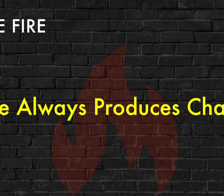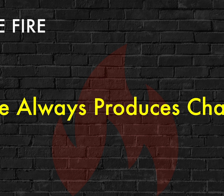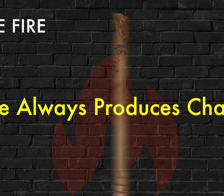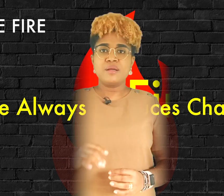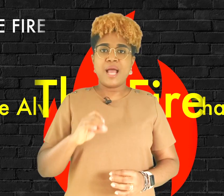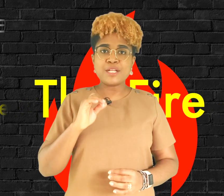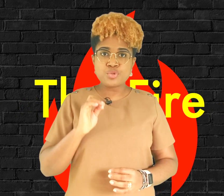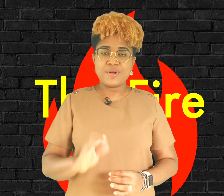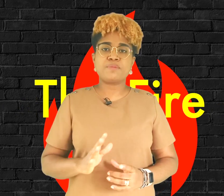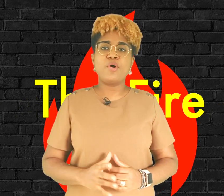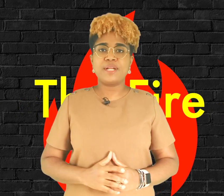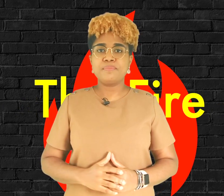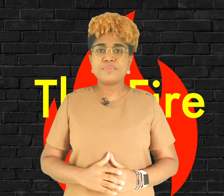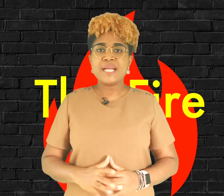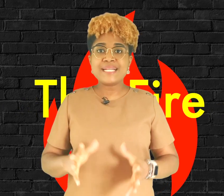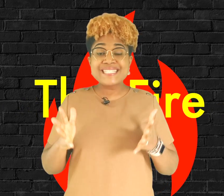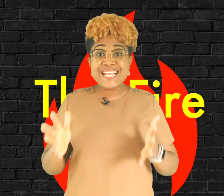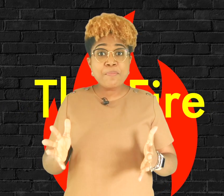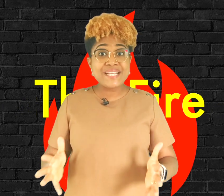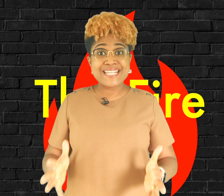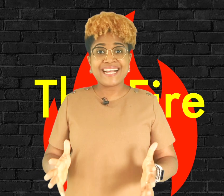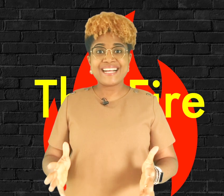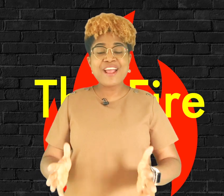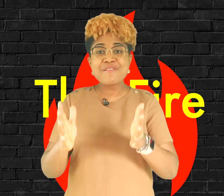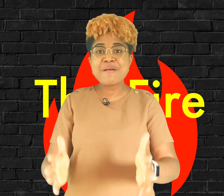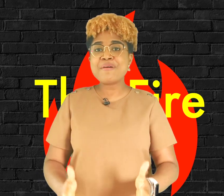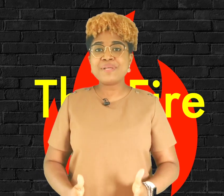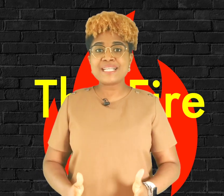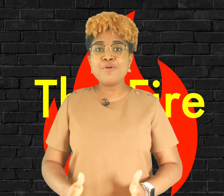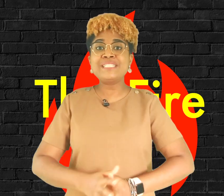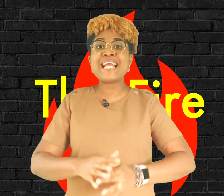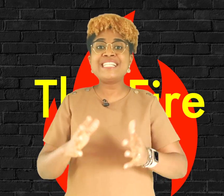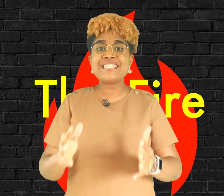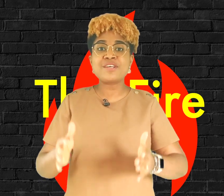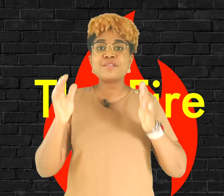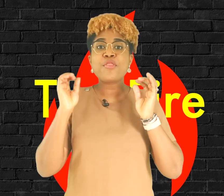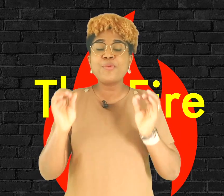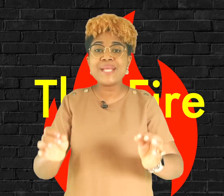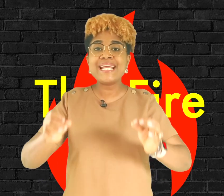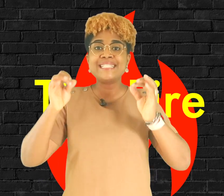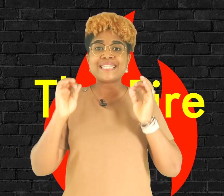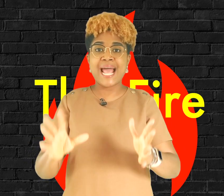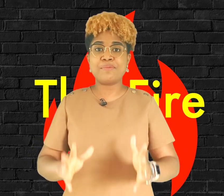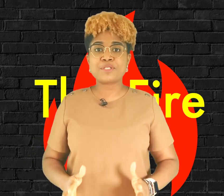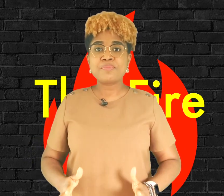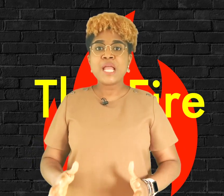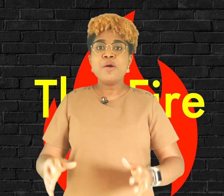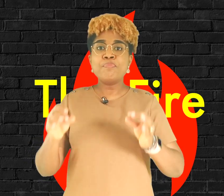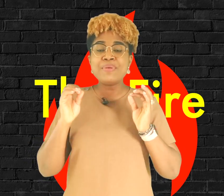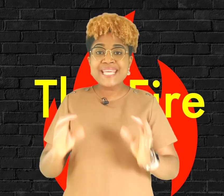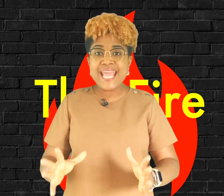act and to respond. The same Peter, can you remember Peter, who denied Jesus